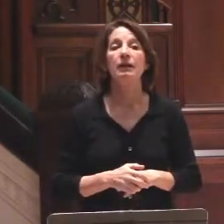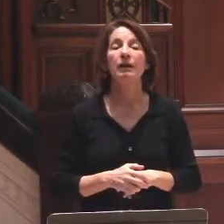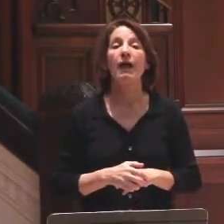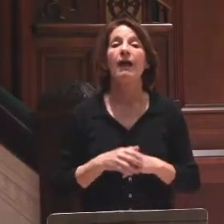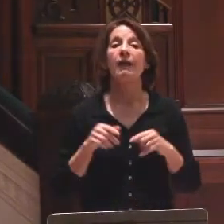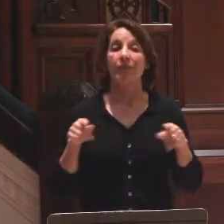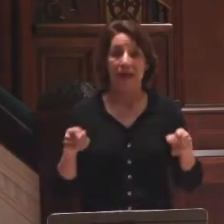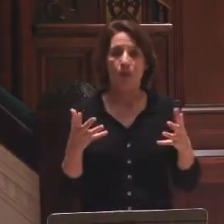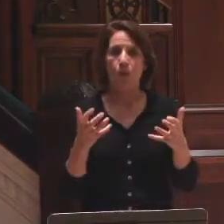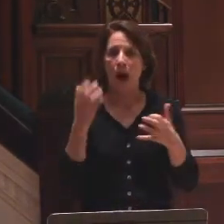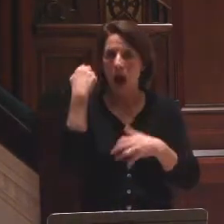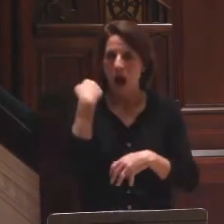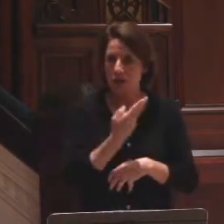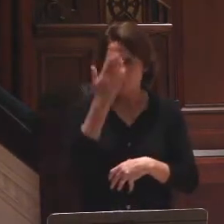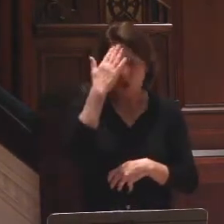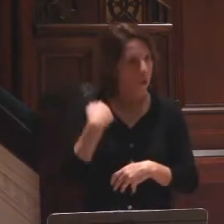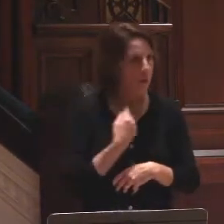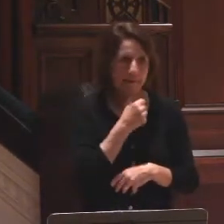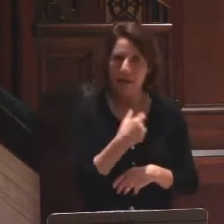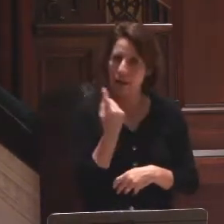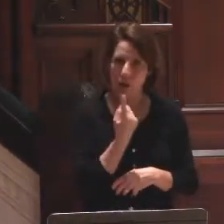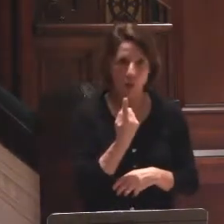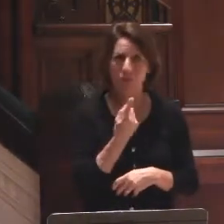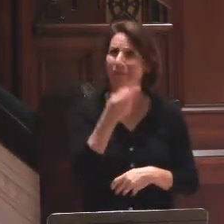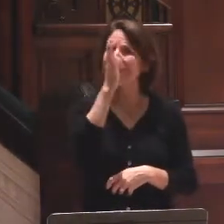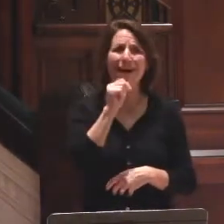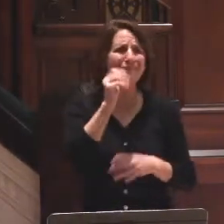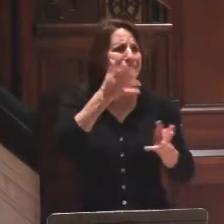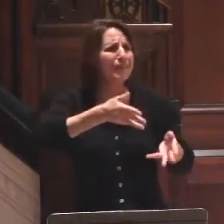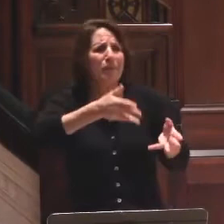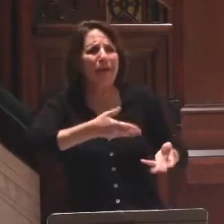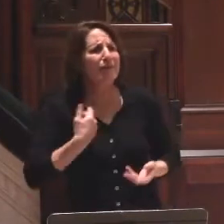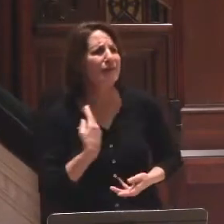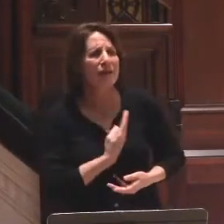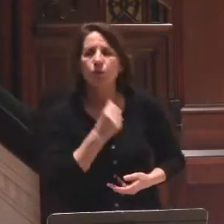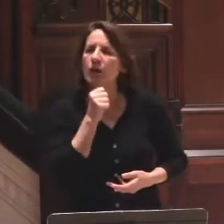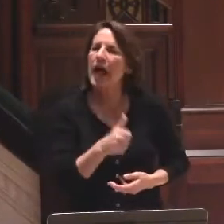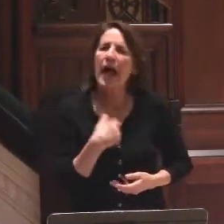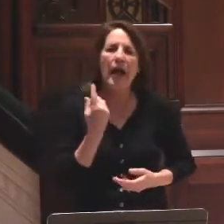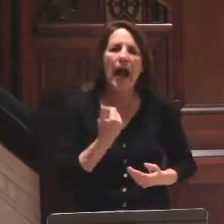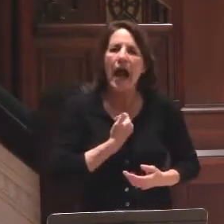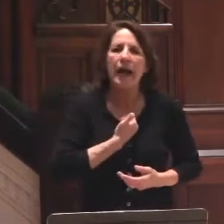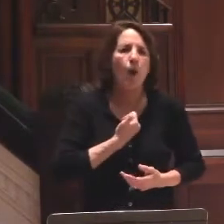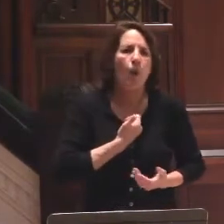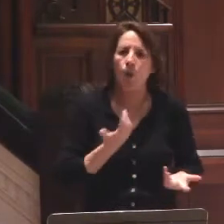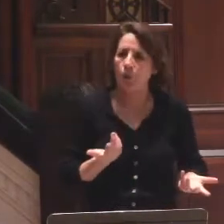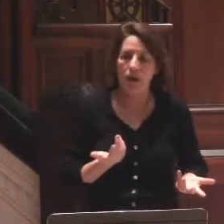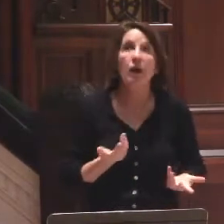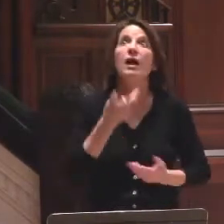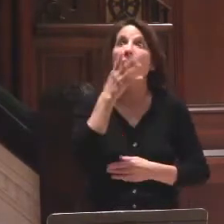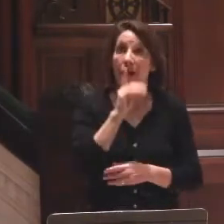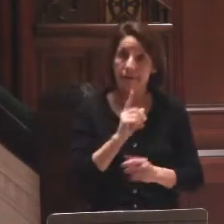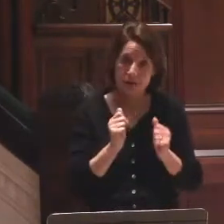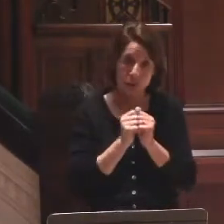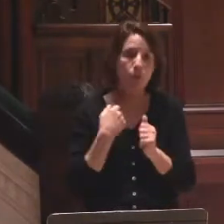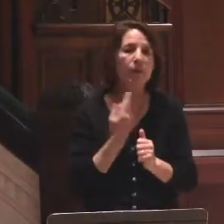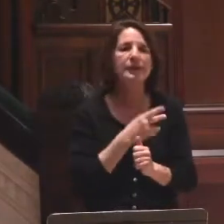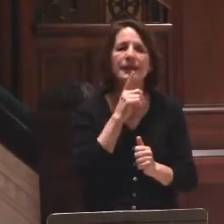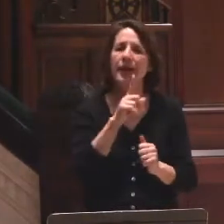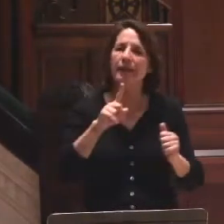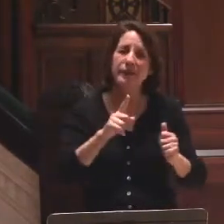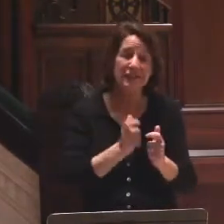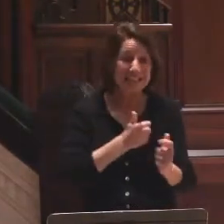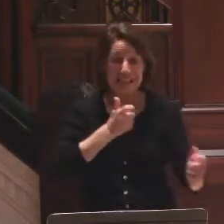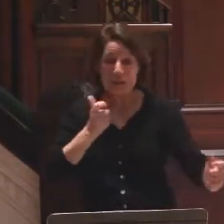alone, that God has not abandoned us. We're not on our own. God is with us in this grand challenge